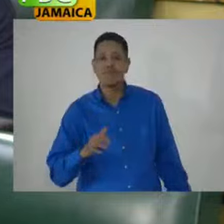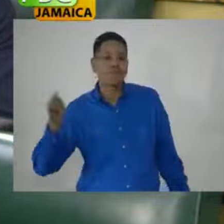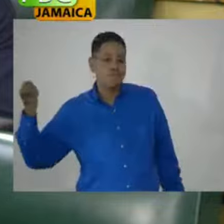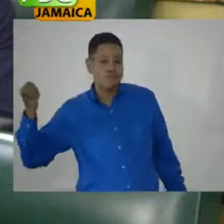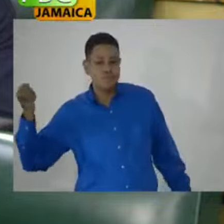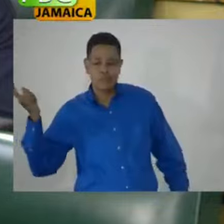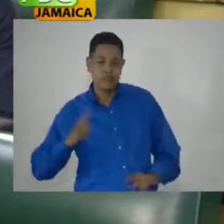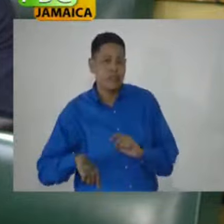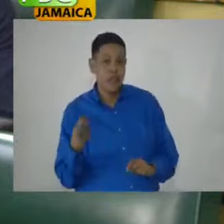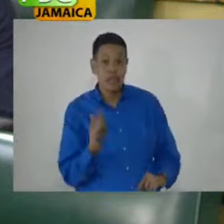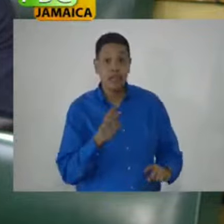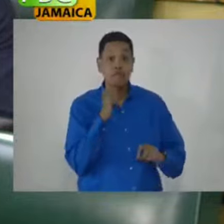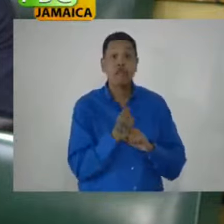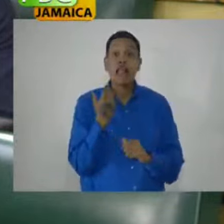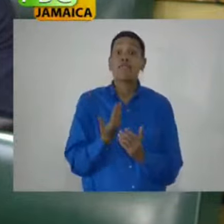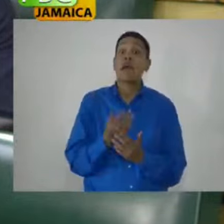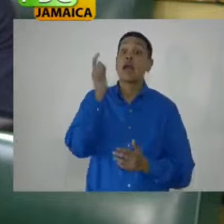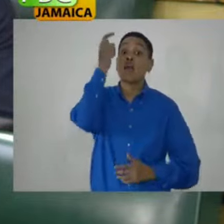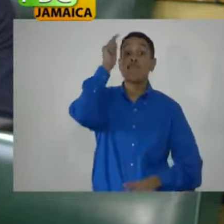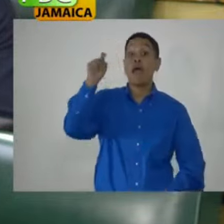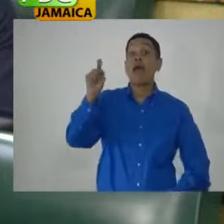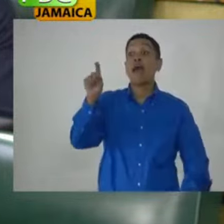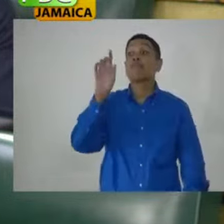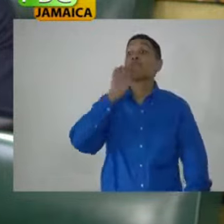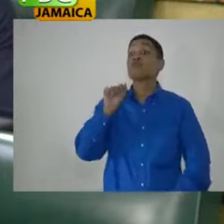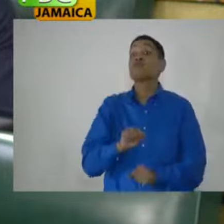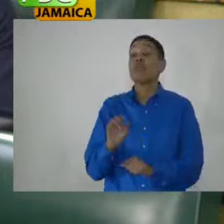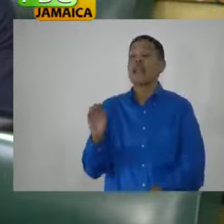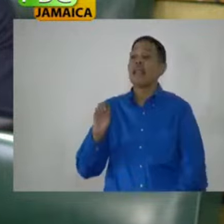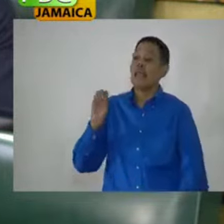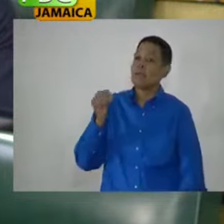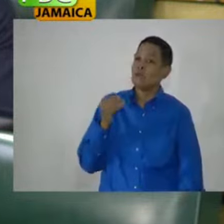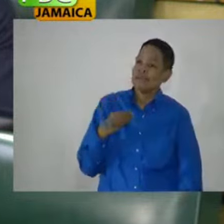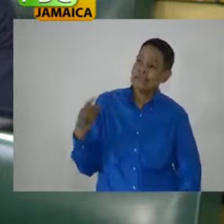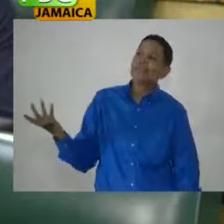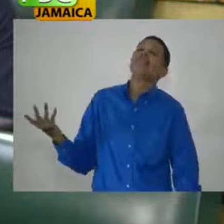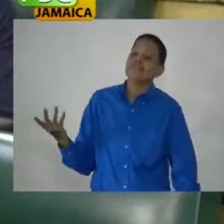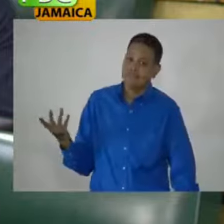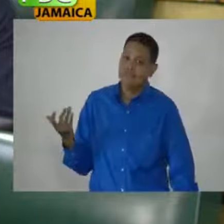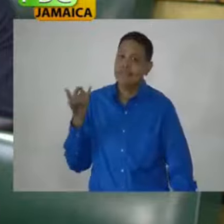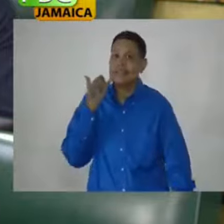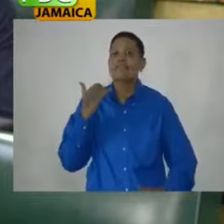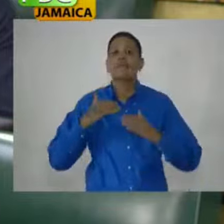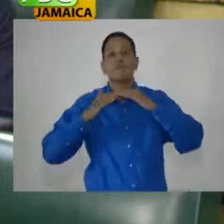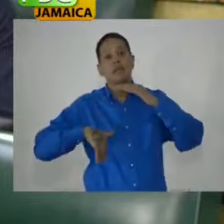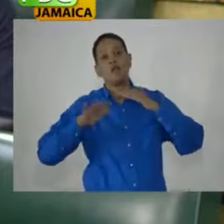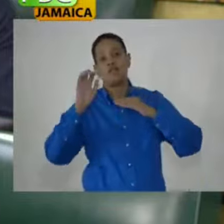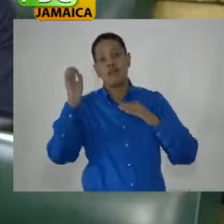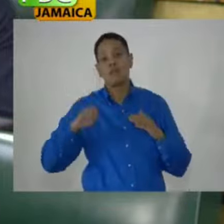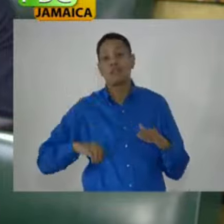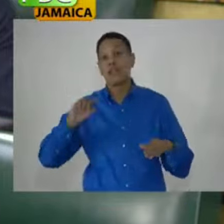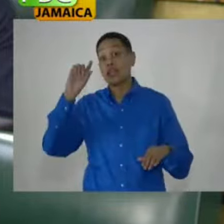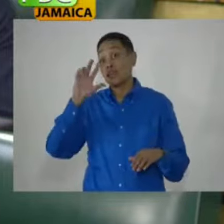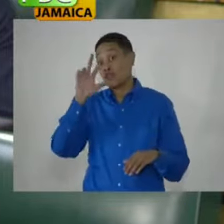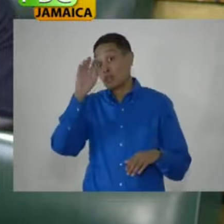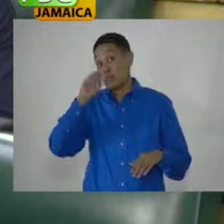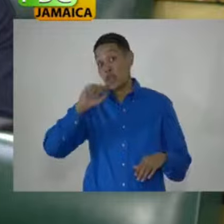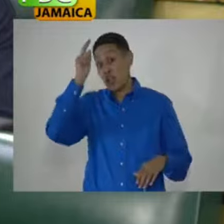Speaker, the government would have to inject capital if the ratio falls below